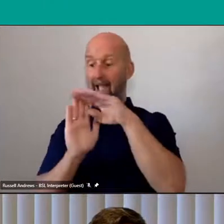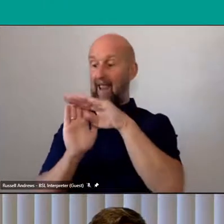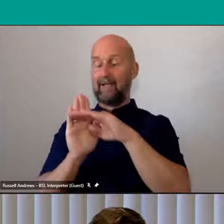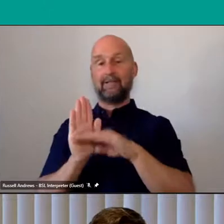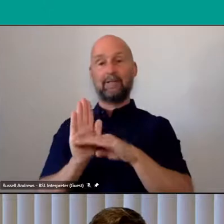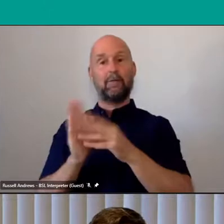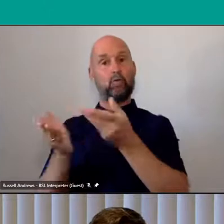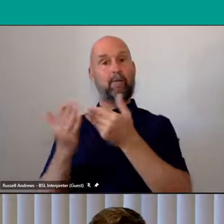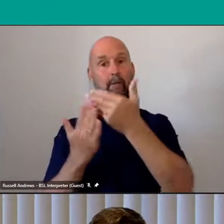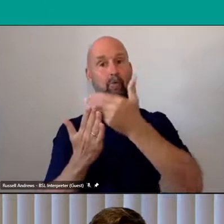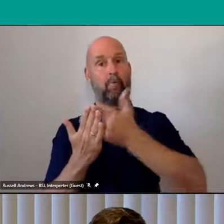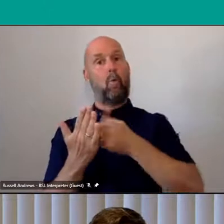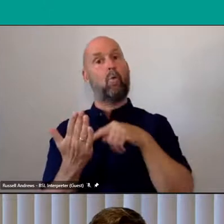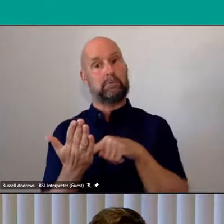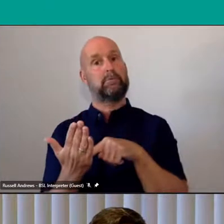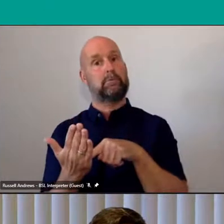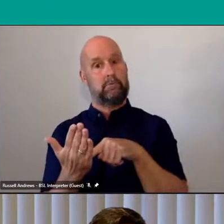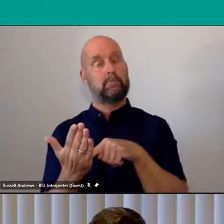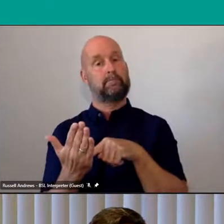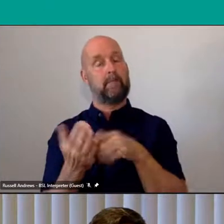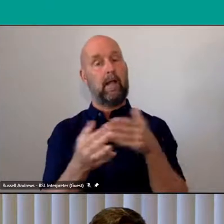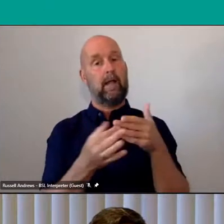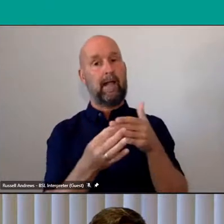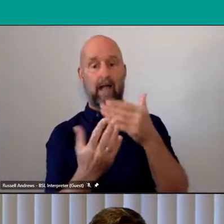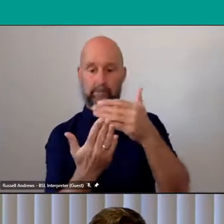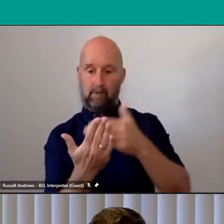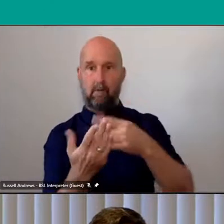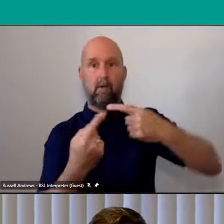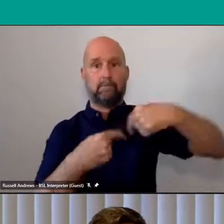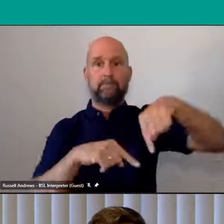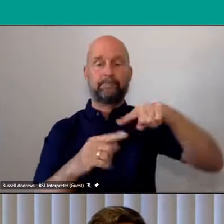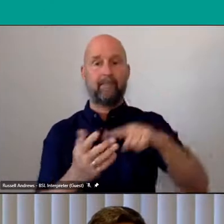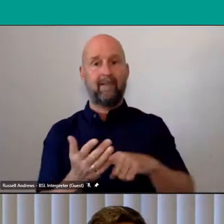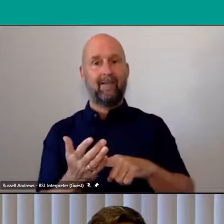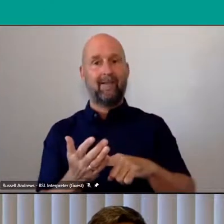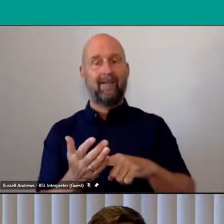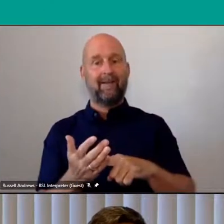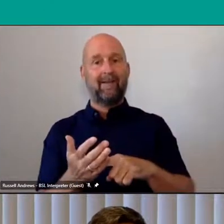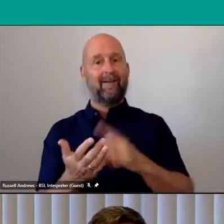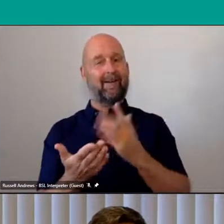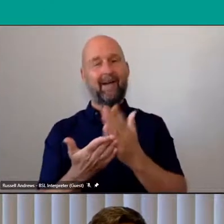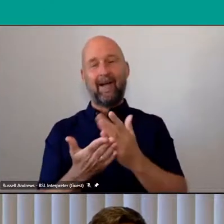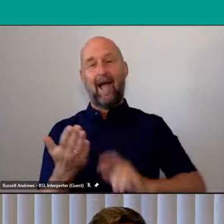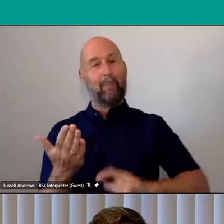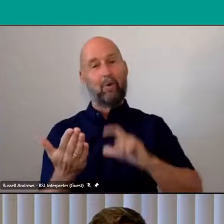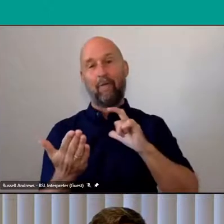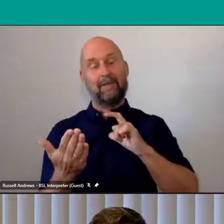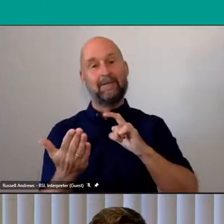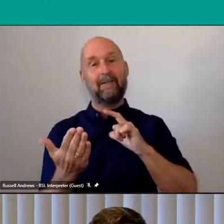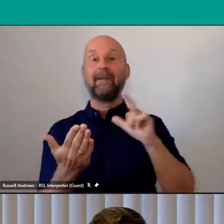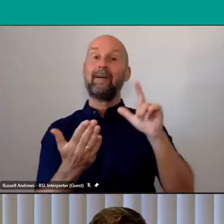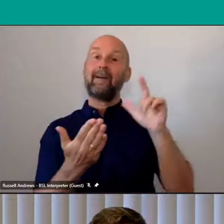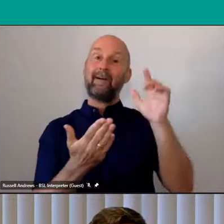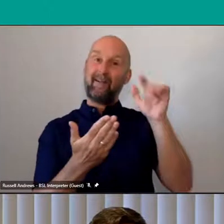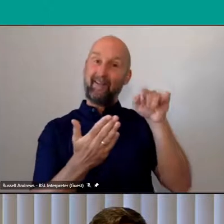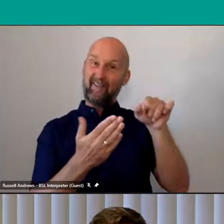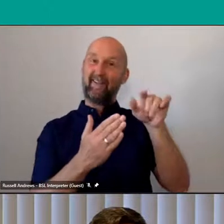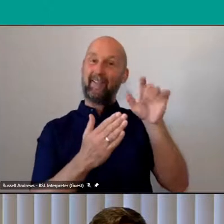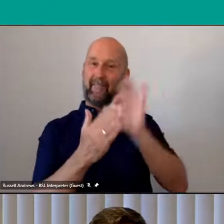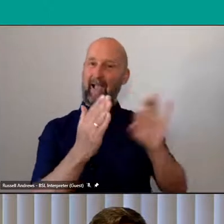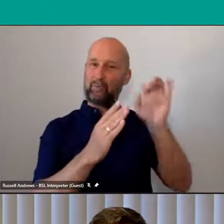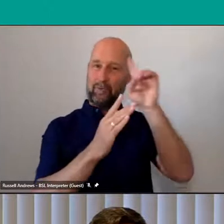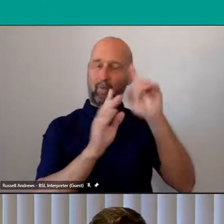the report. And I know I'm absolutely confident that we will endorse it. And I'm